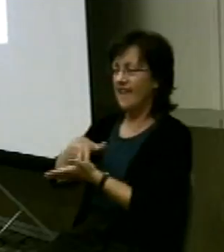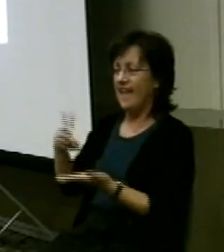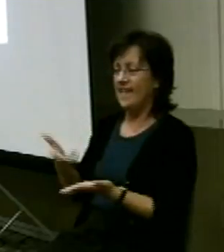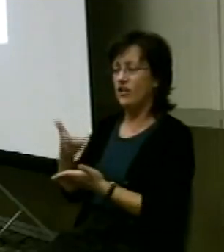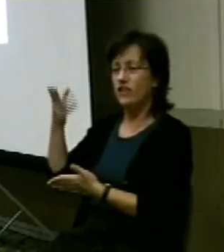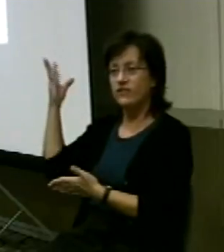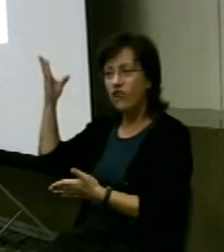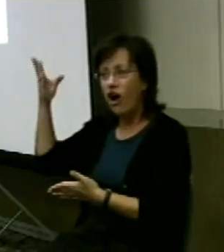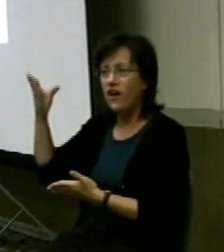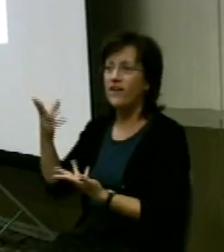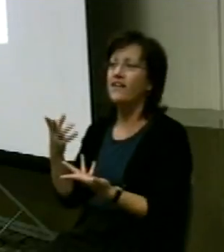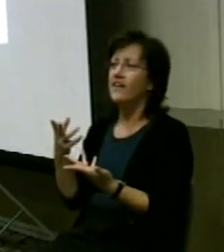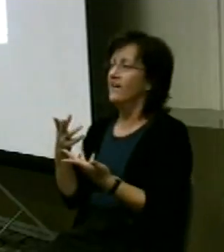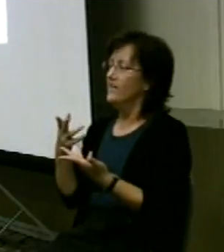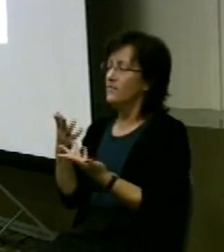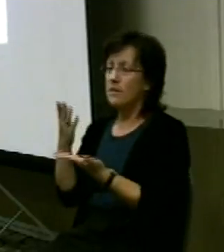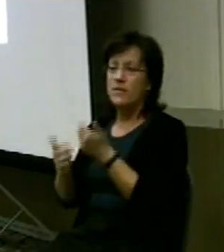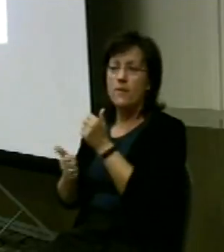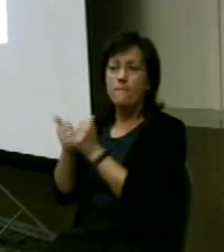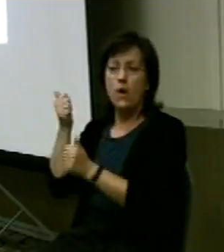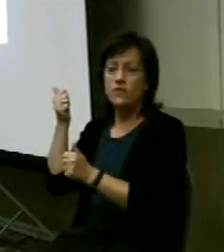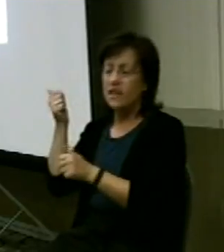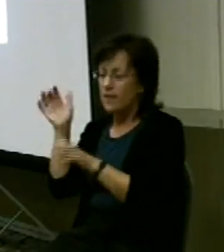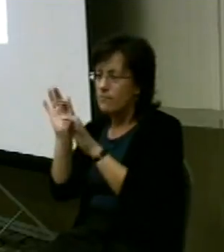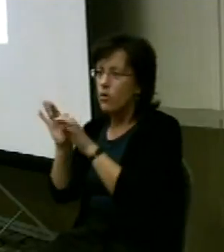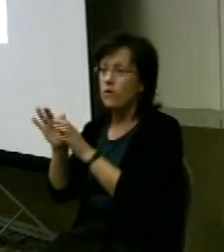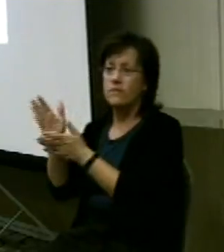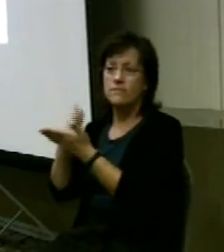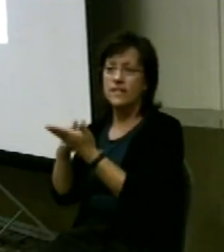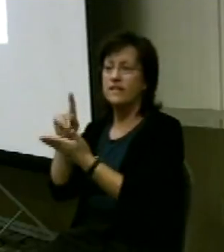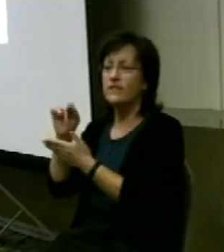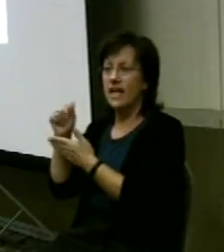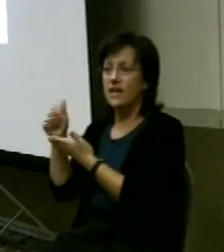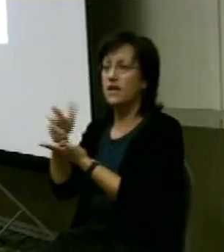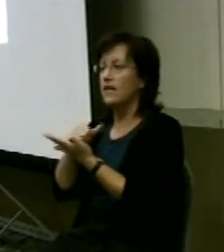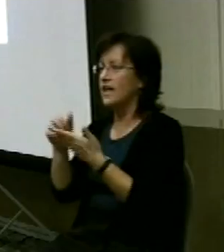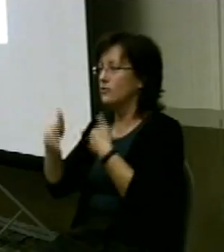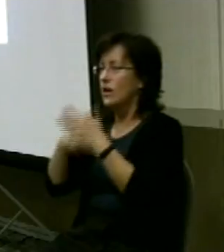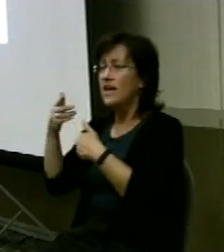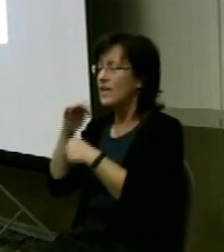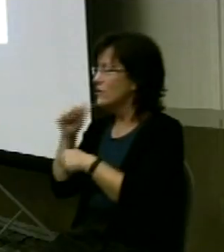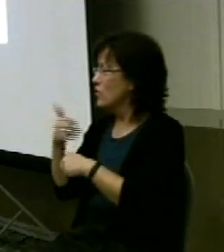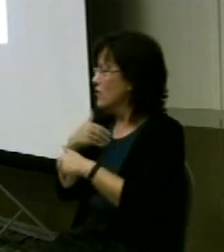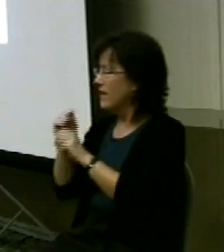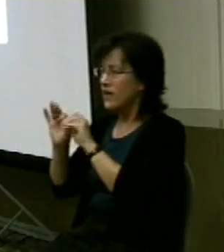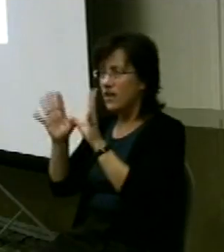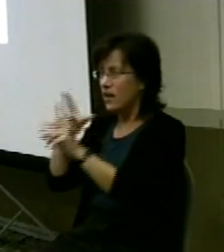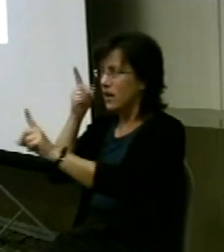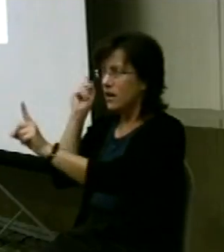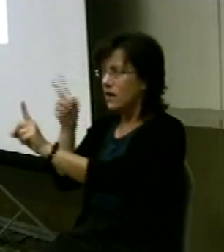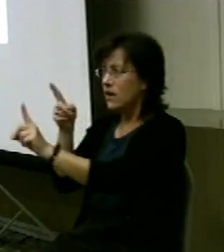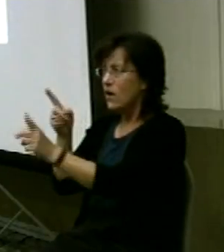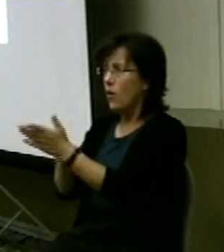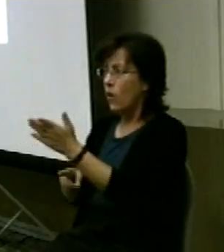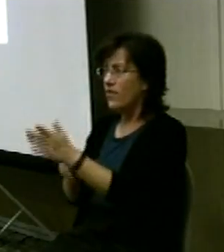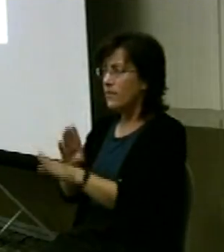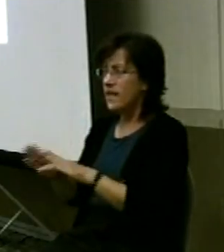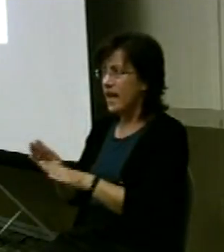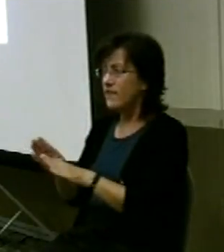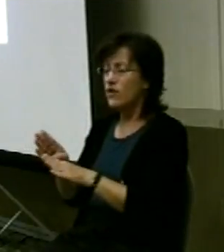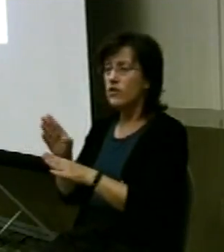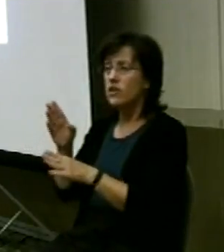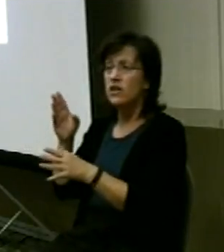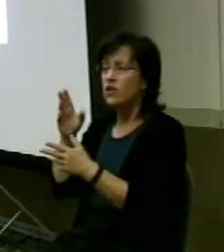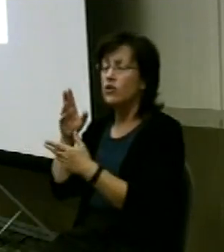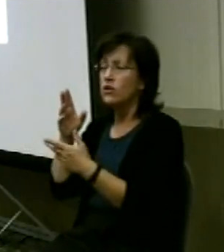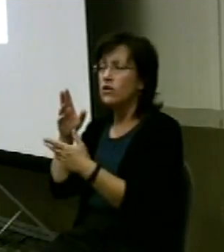the single most important piece of the data collection process. Because if you don't have a clear picture of what that behavior is that you're